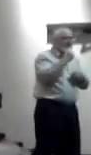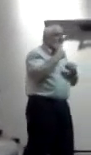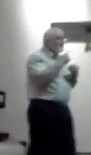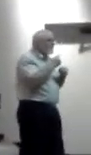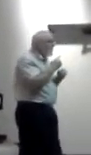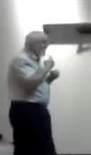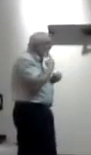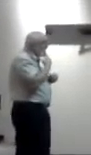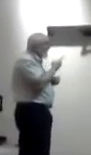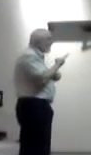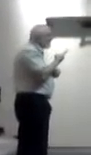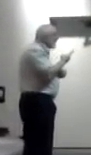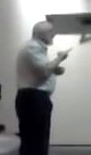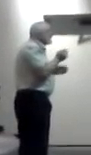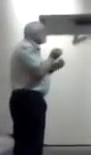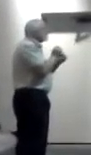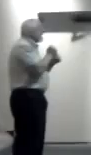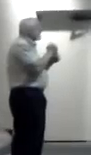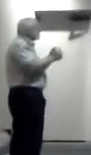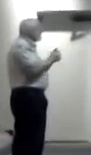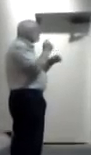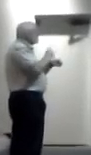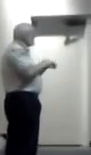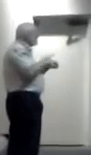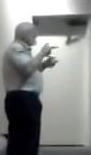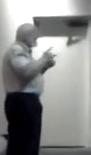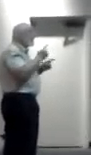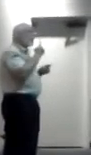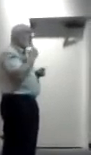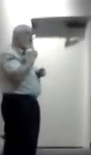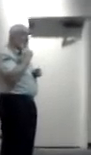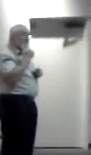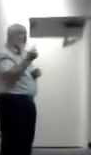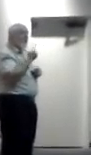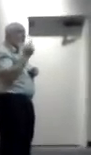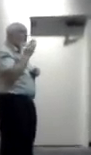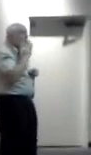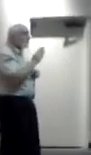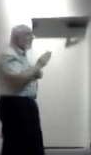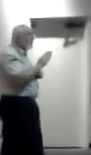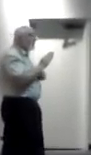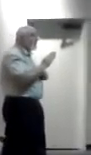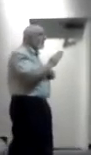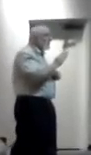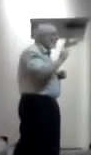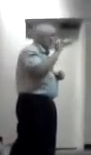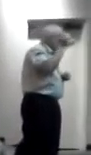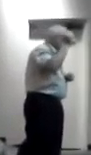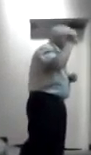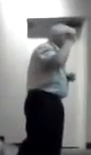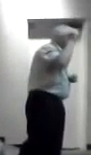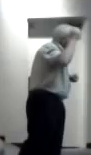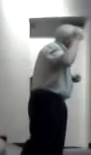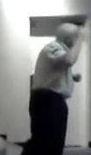speech, he says, making the most of the time, let your speech always be